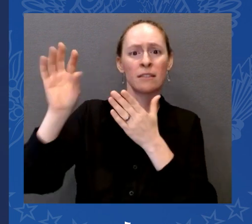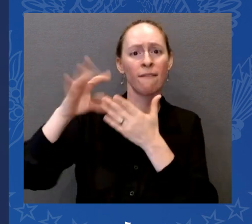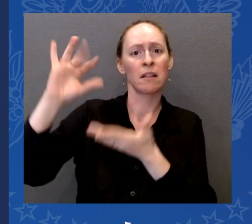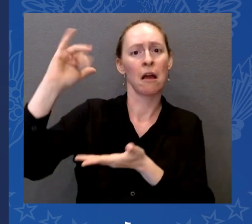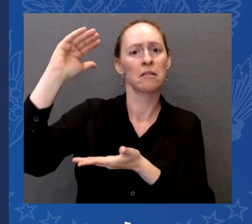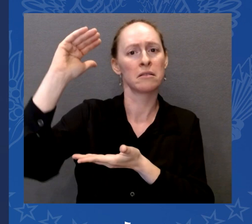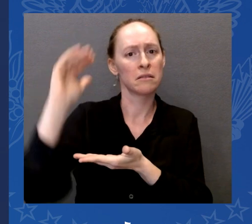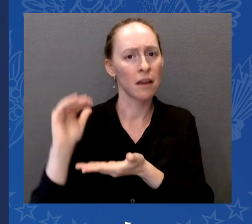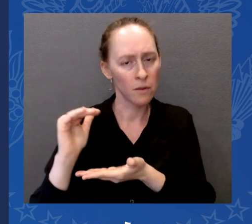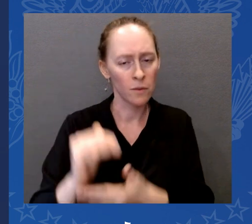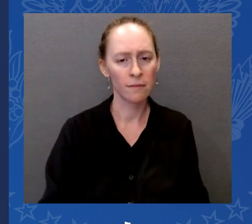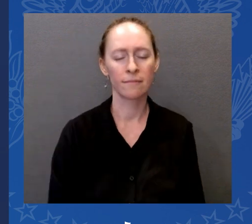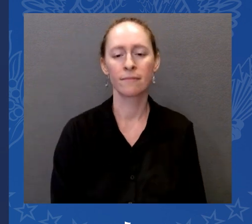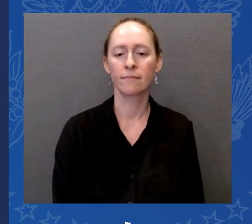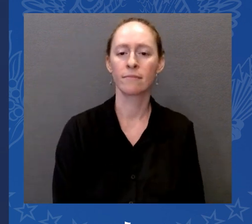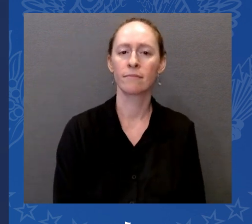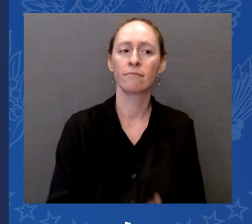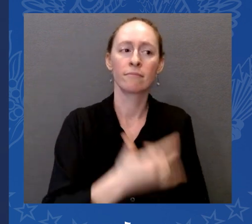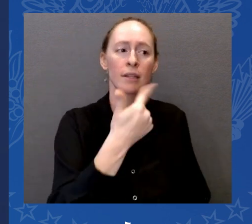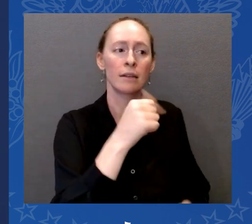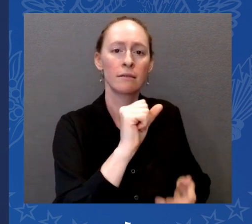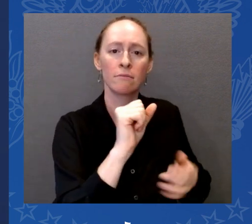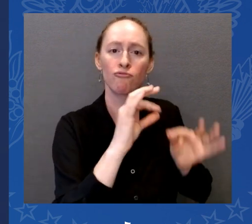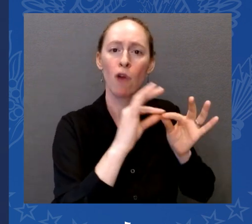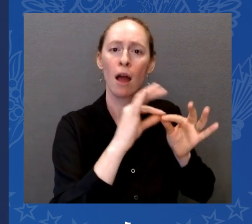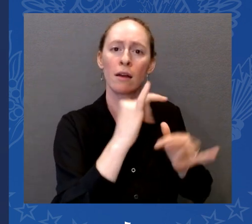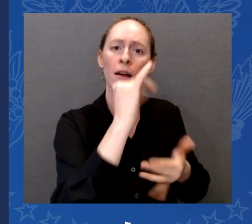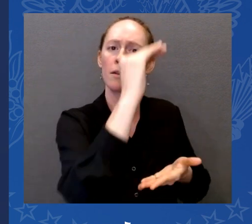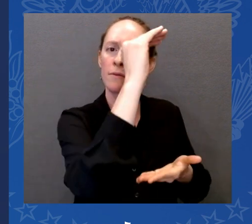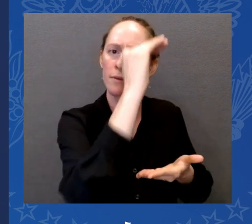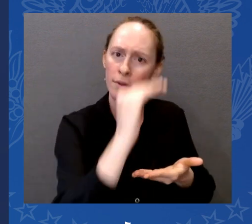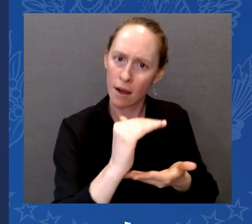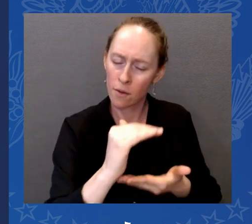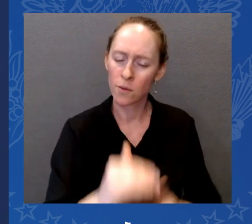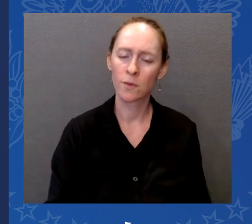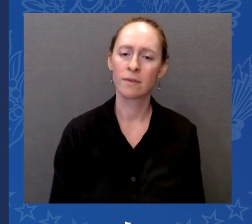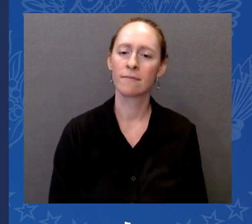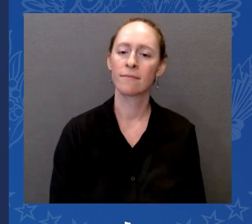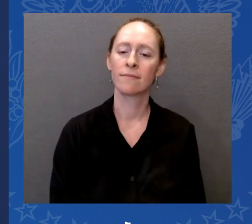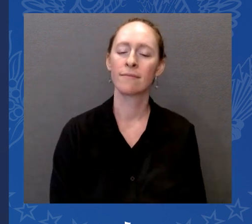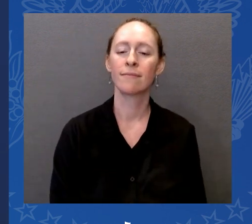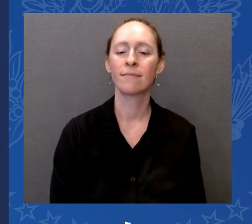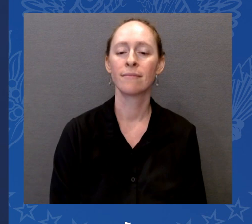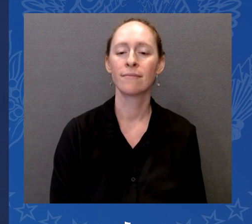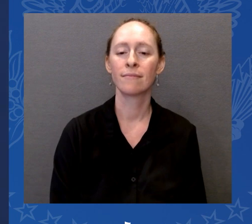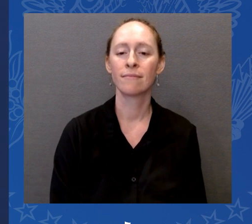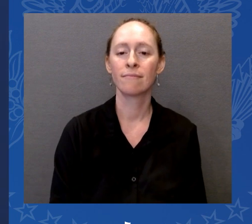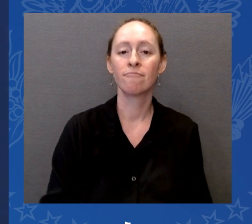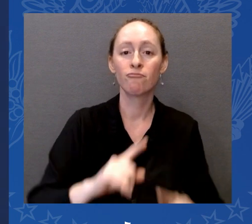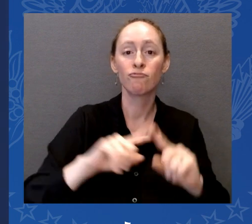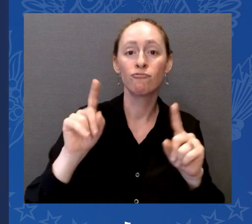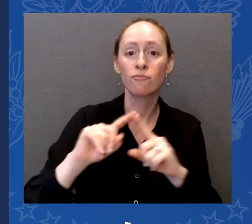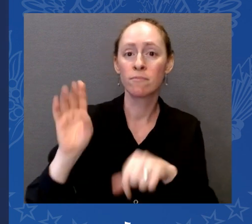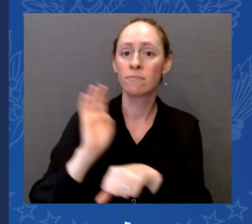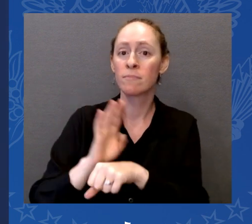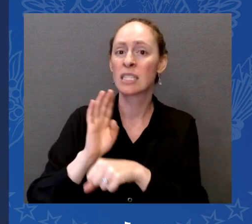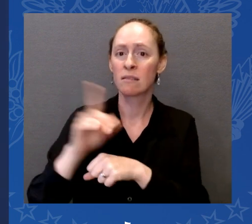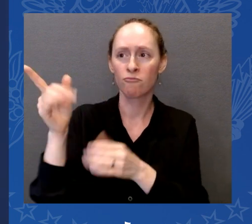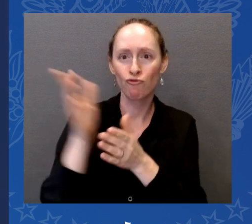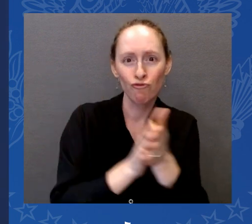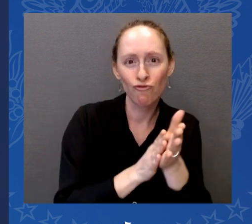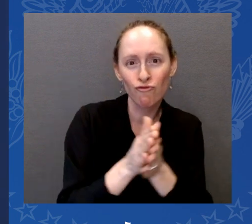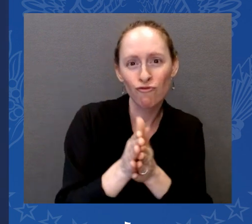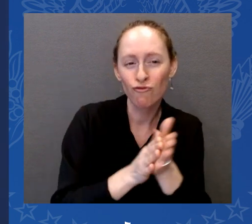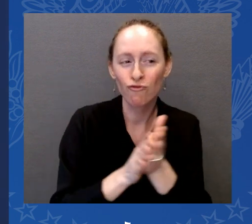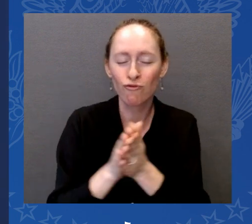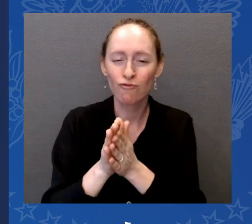rapid recovery last year. Businesses continue to invest in America. Exports are up, which means we're making things here